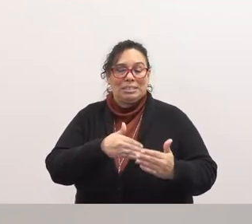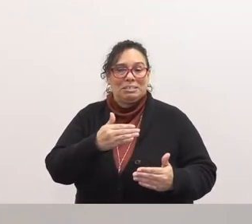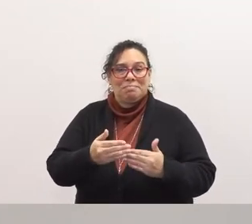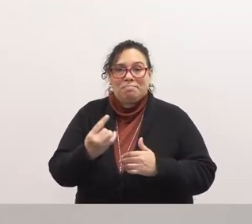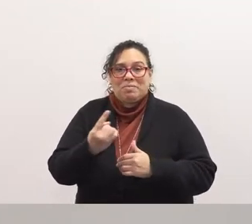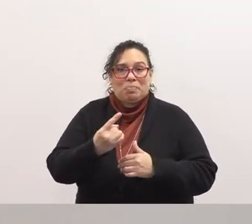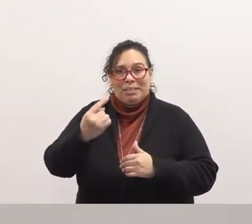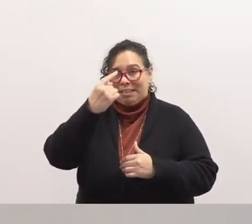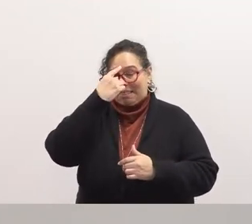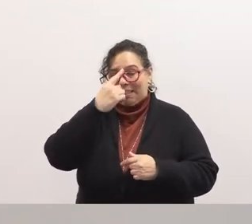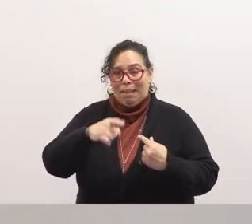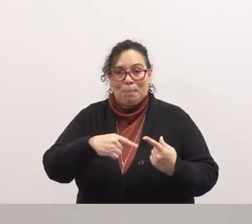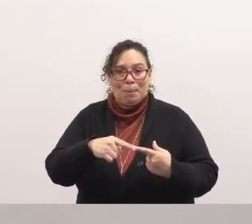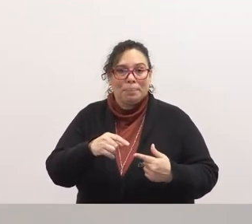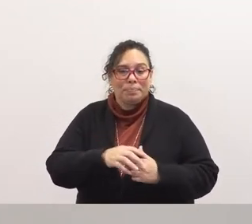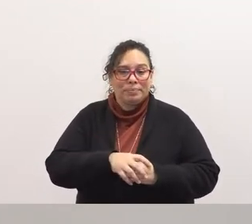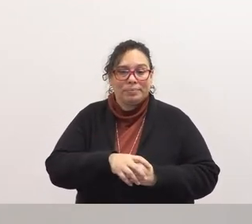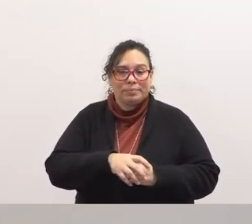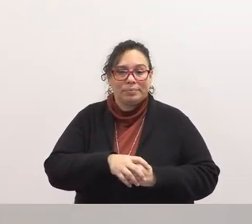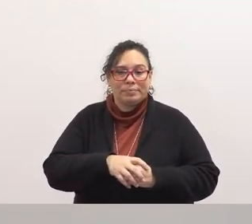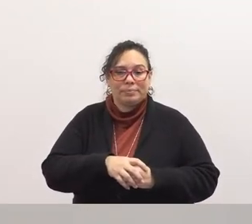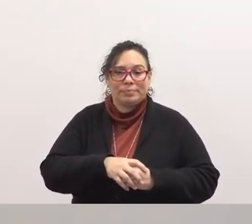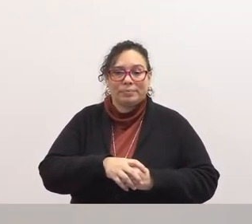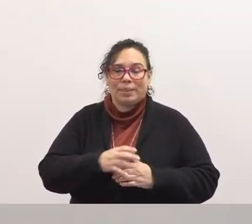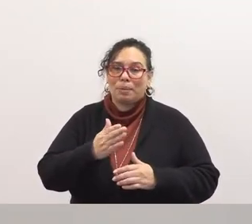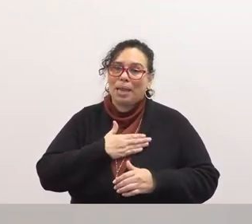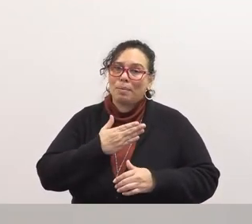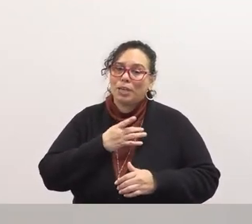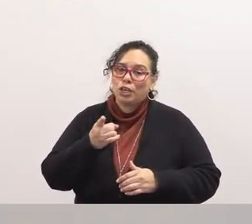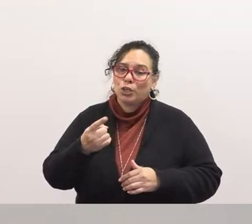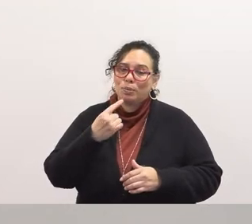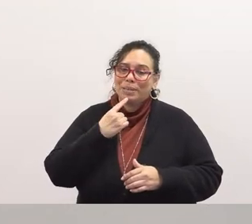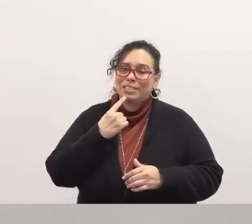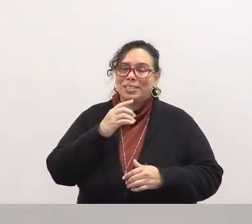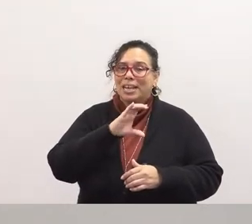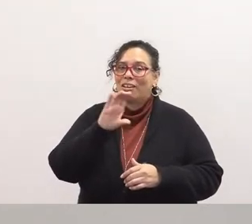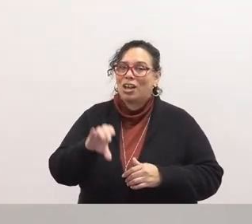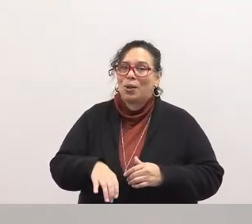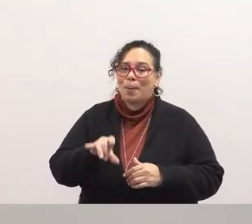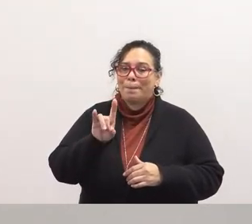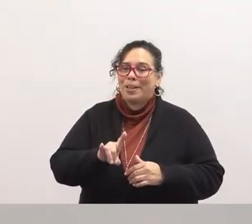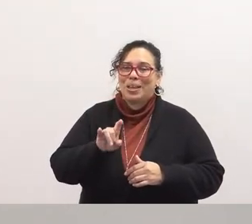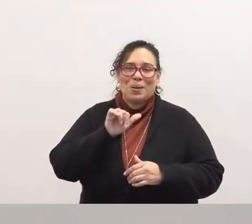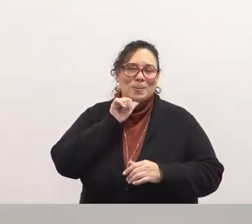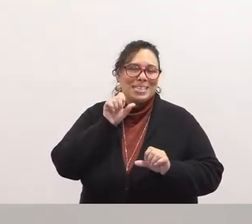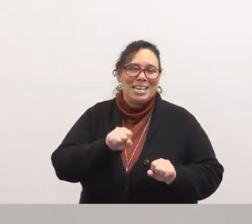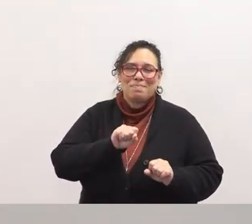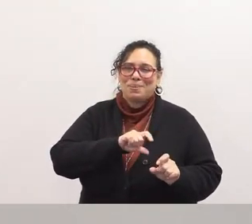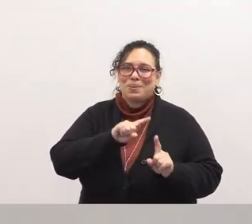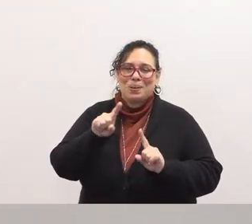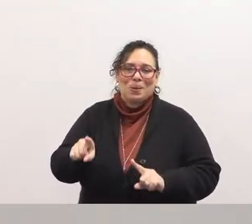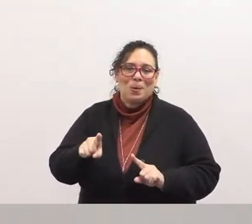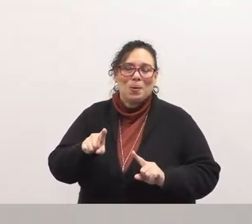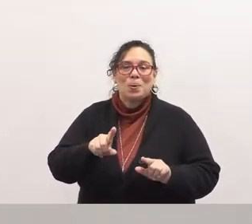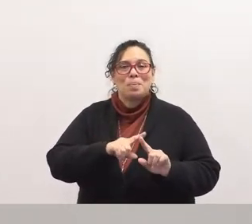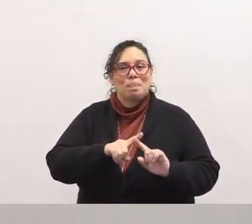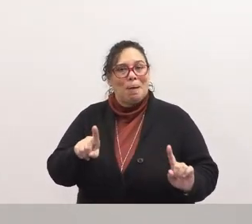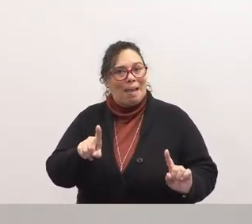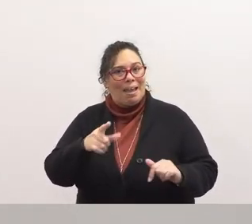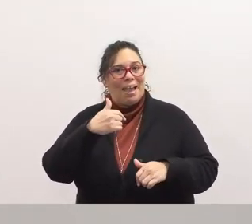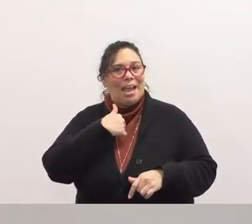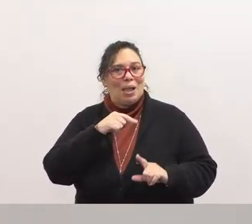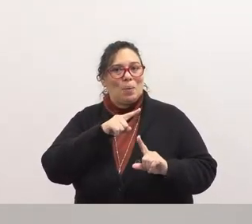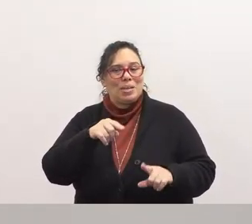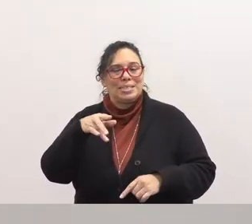about. And then I'm glad you mentioned Chicago at Poly. I wasn't able to go to that one, but I was able to go